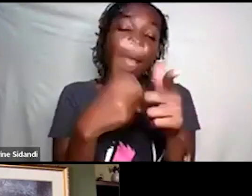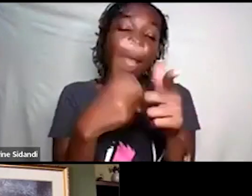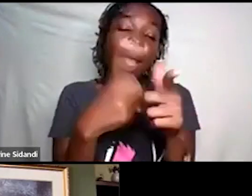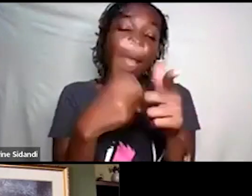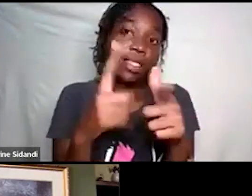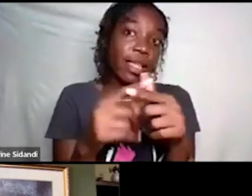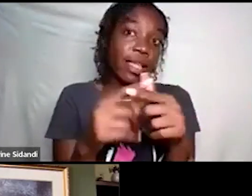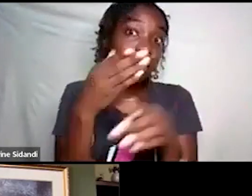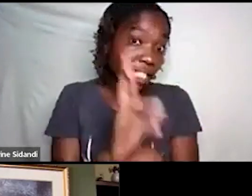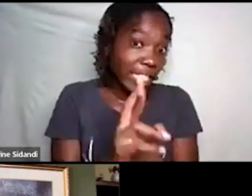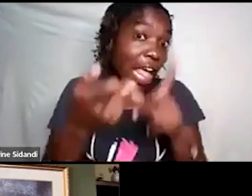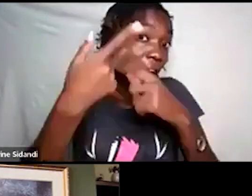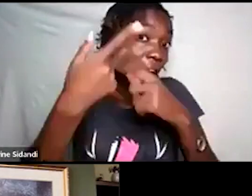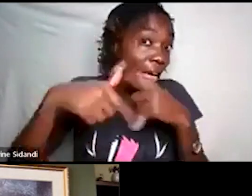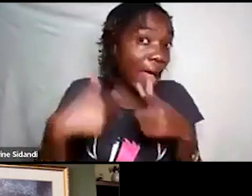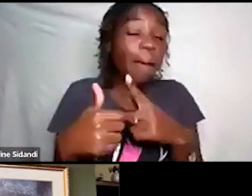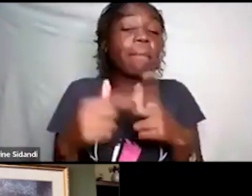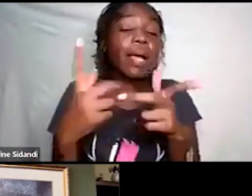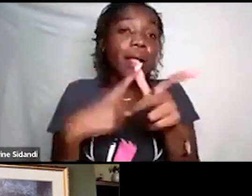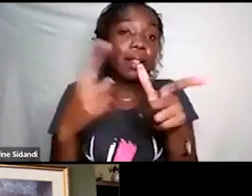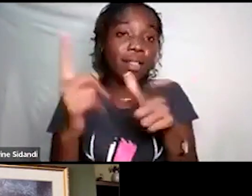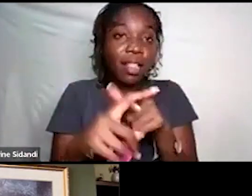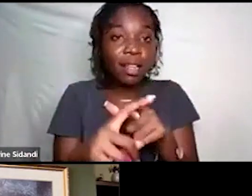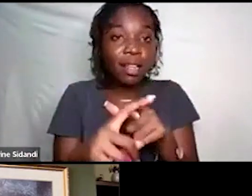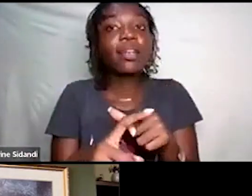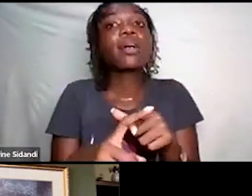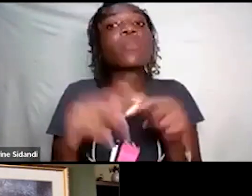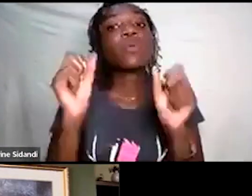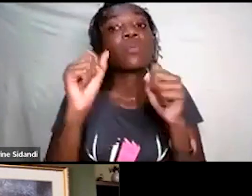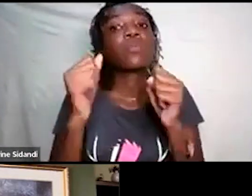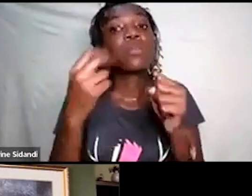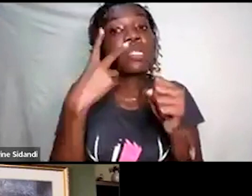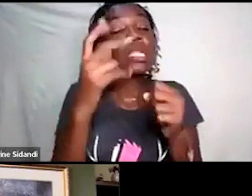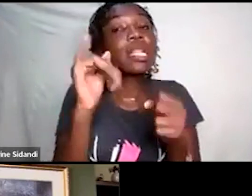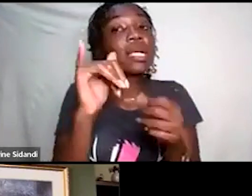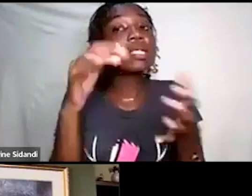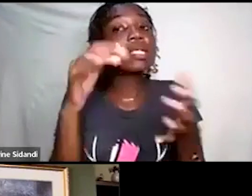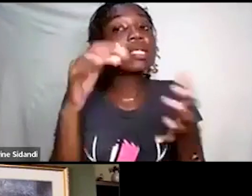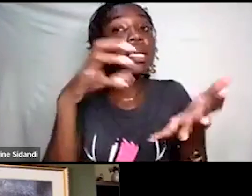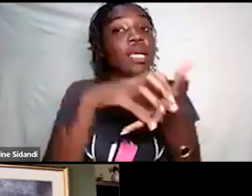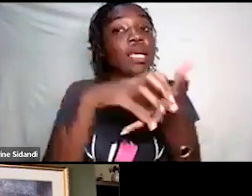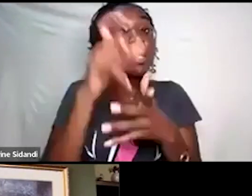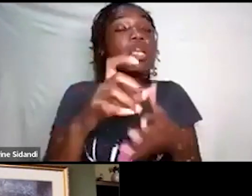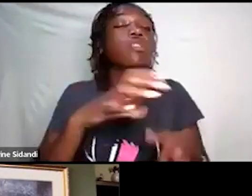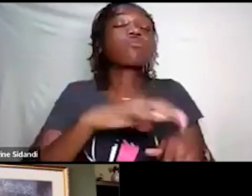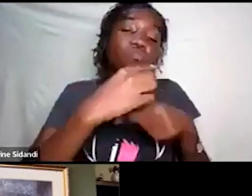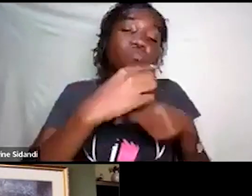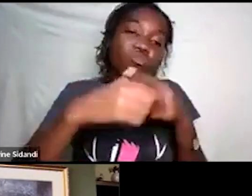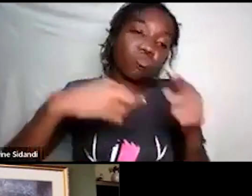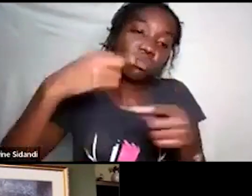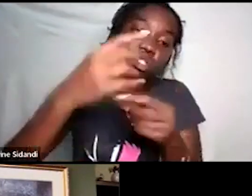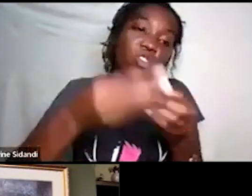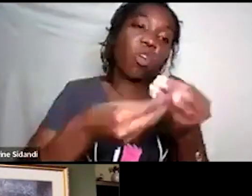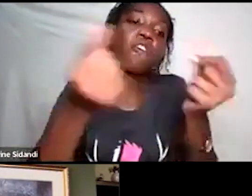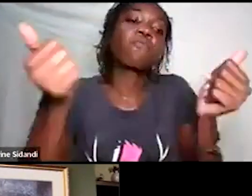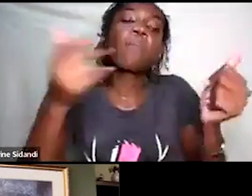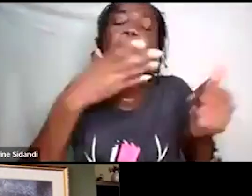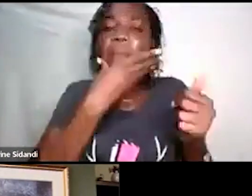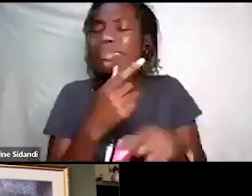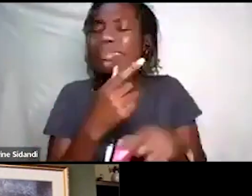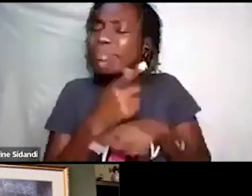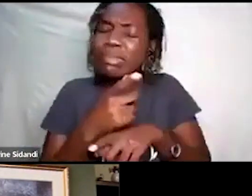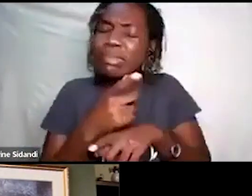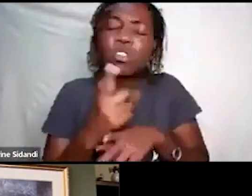that this is a case you are going to handle. The man is harassing the woman. You see, if